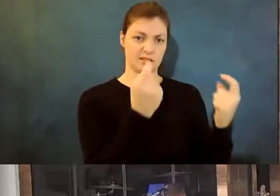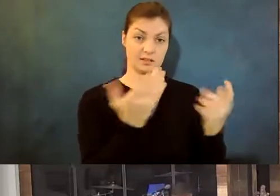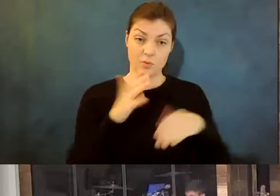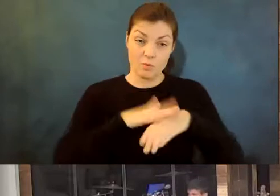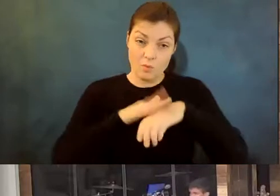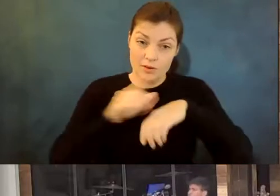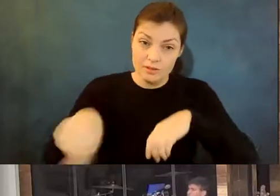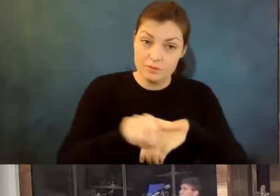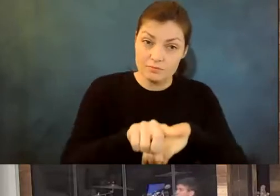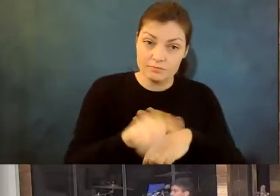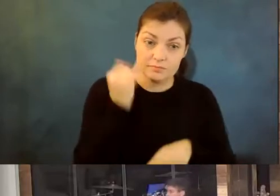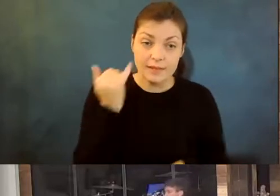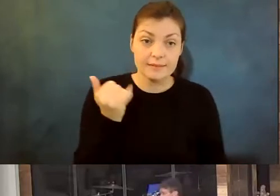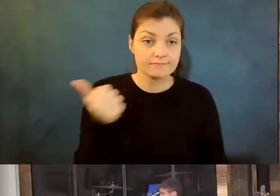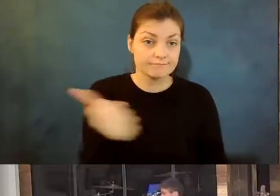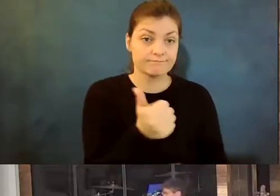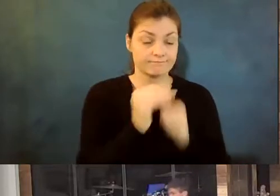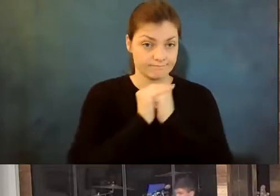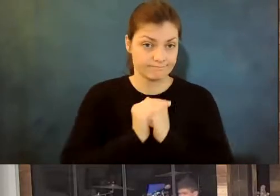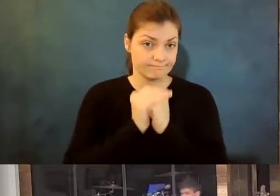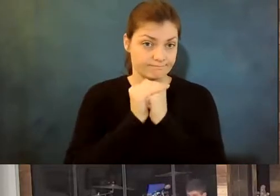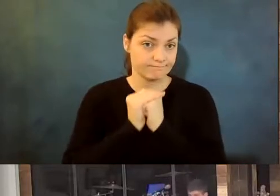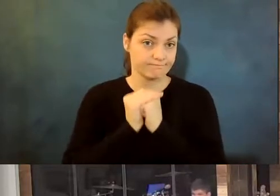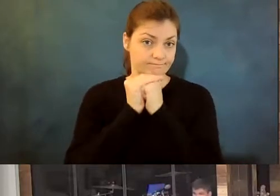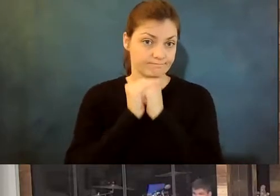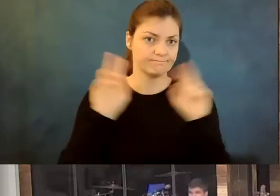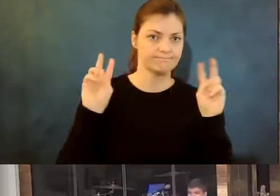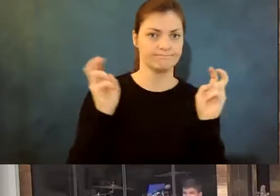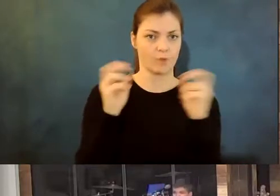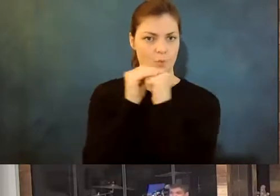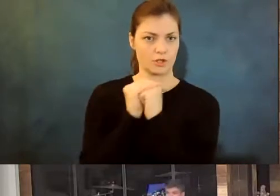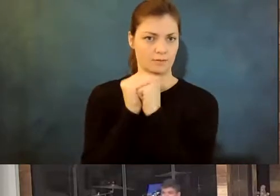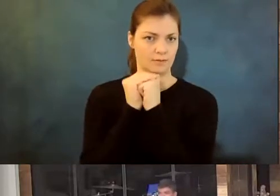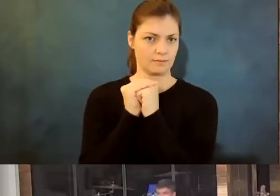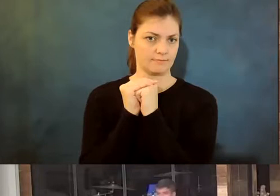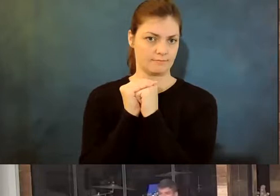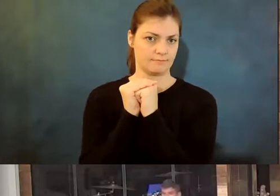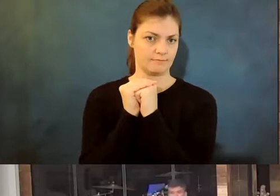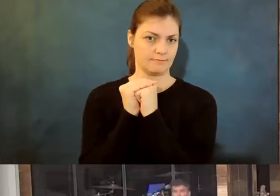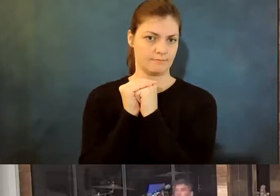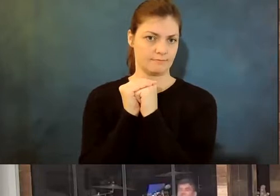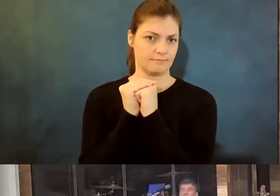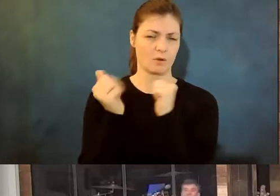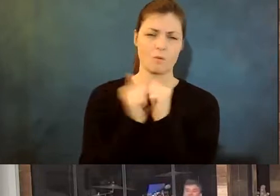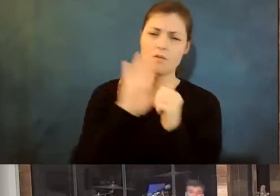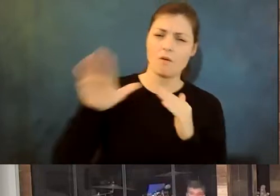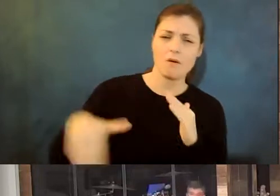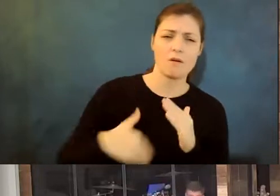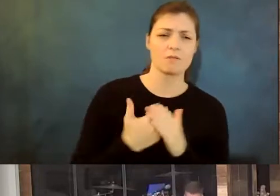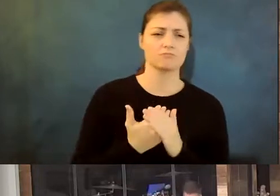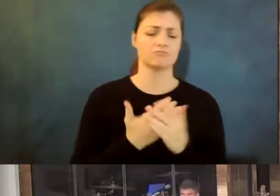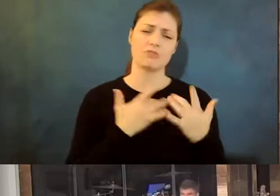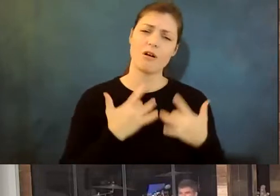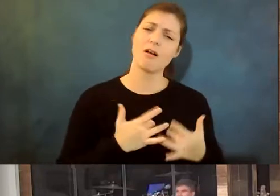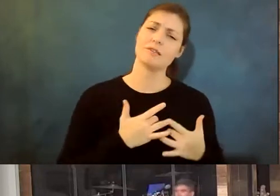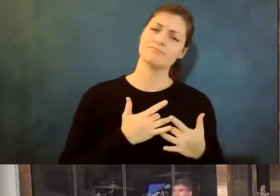something. If you are worshiping, quote unquote worshiping, with all your